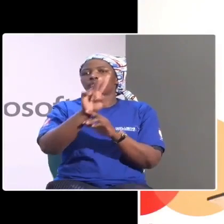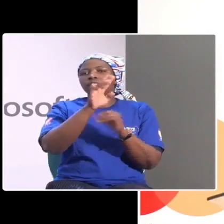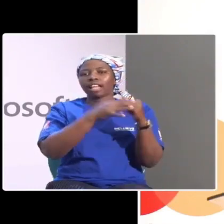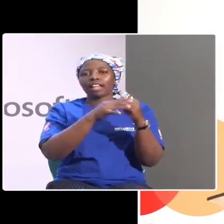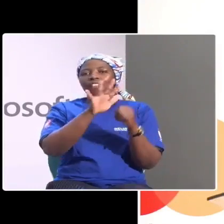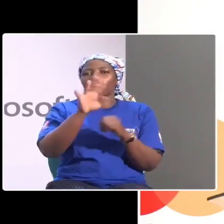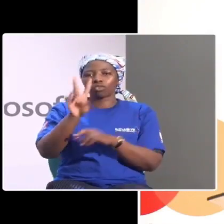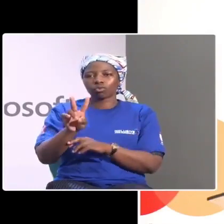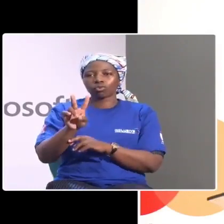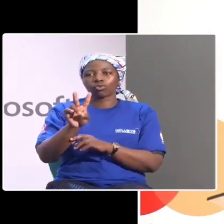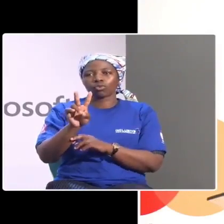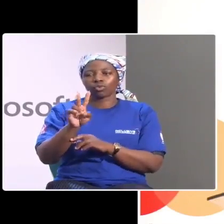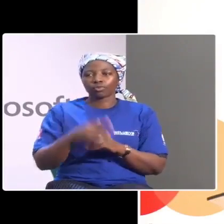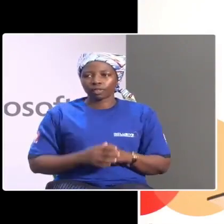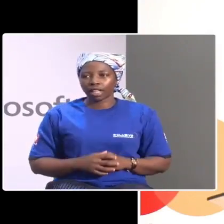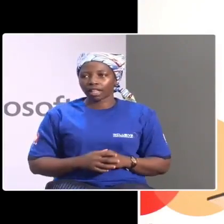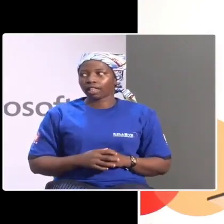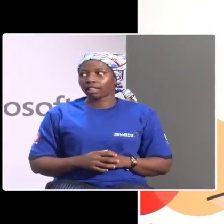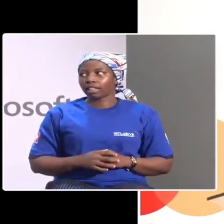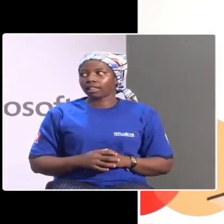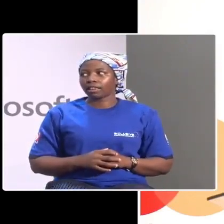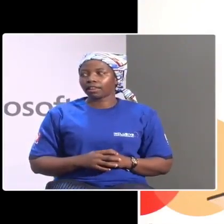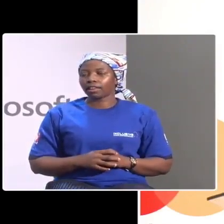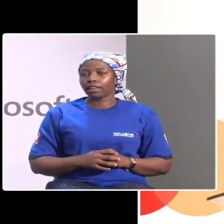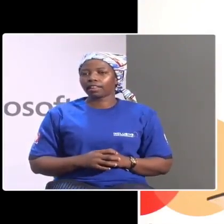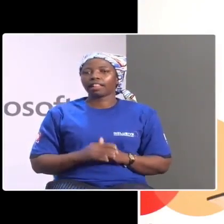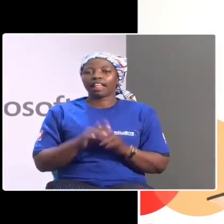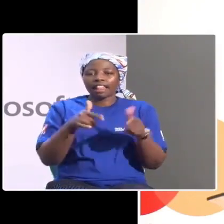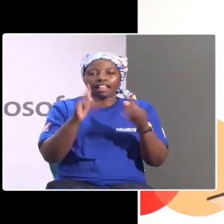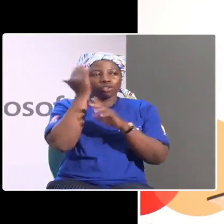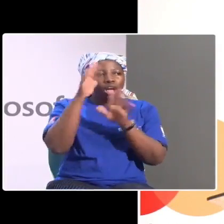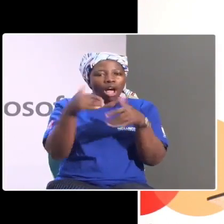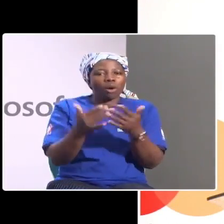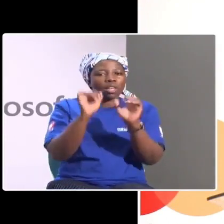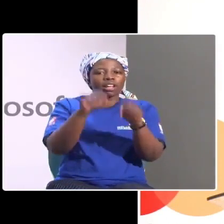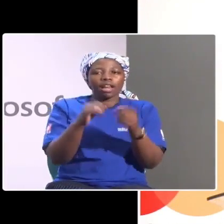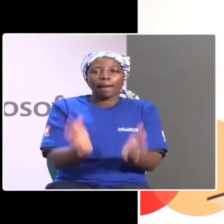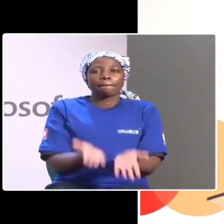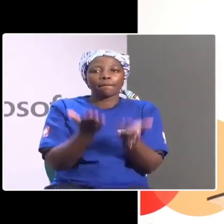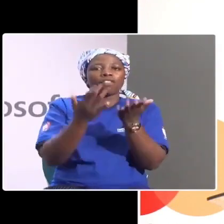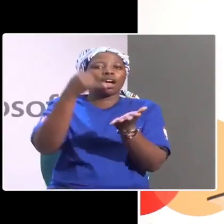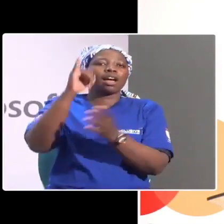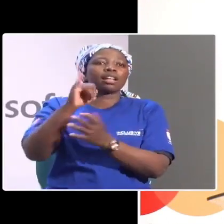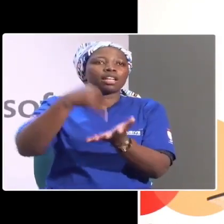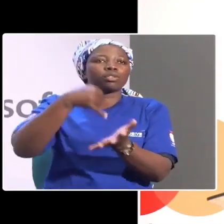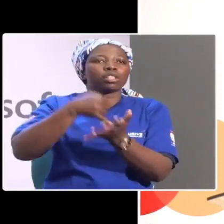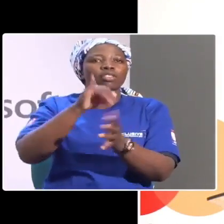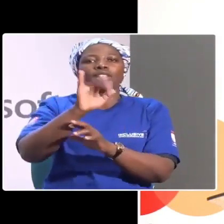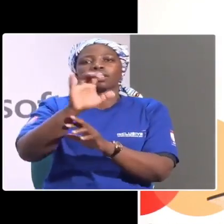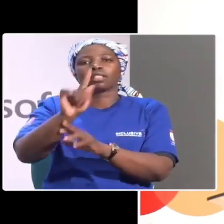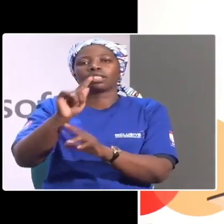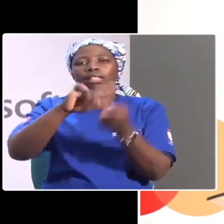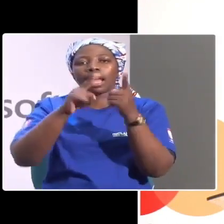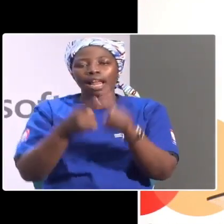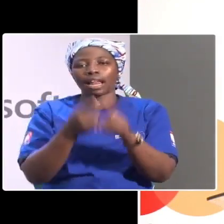KS2952, this panel will explore how we can scale up the inclusive ICT standards across the